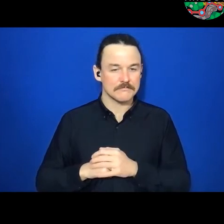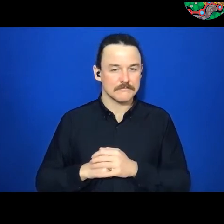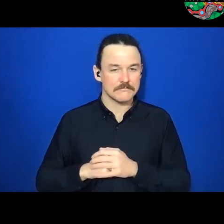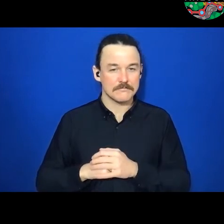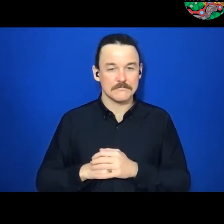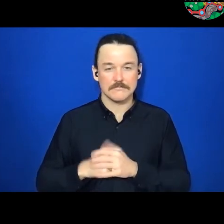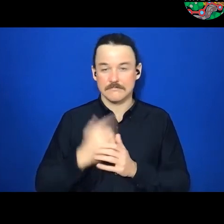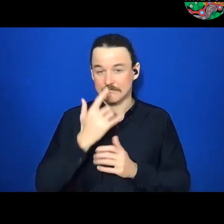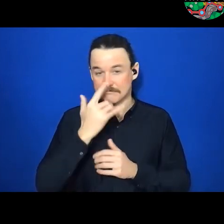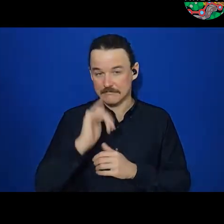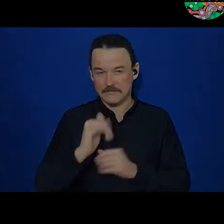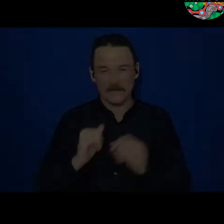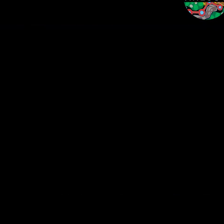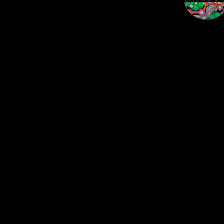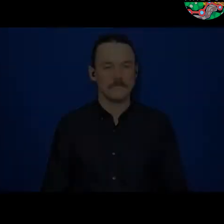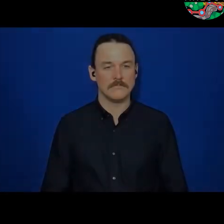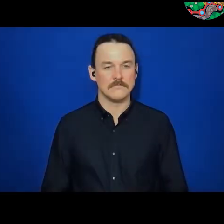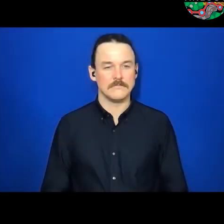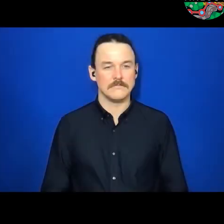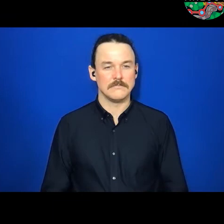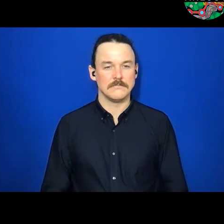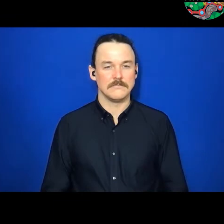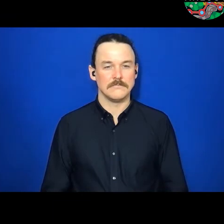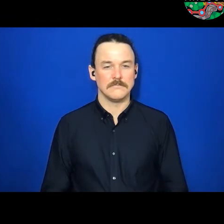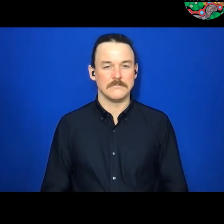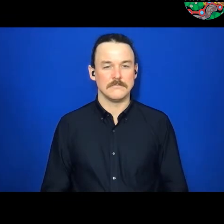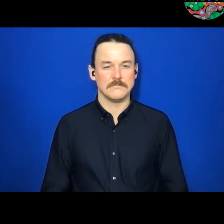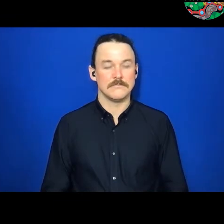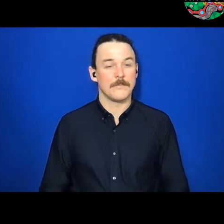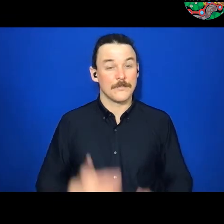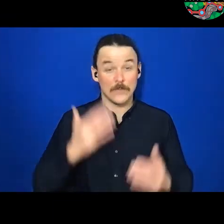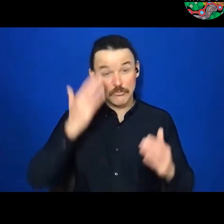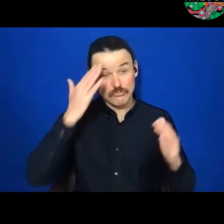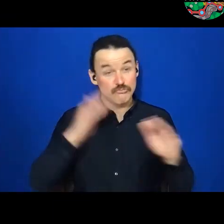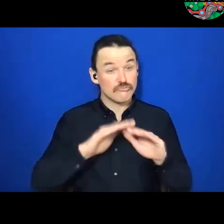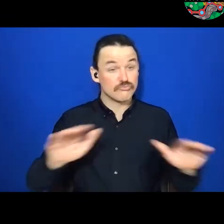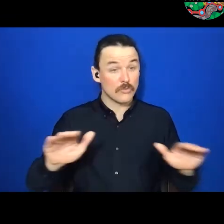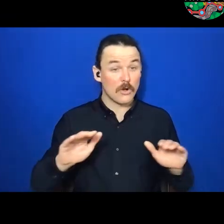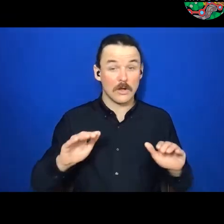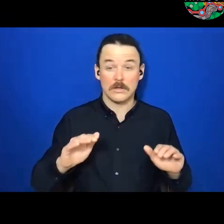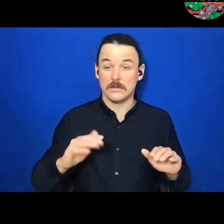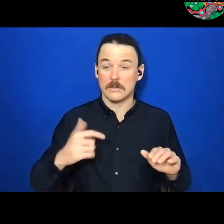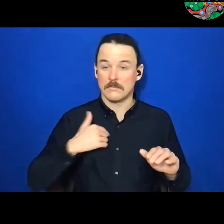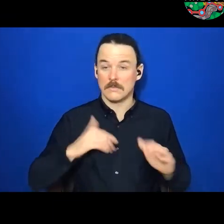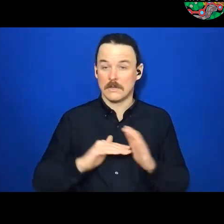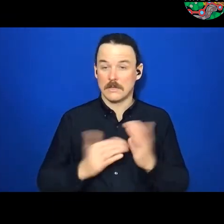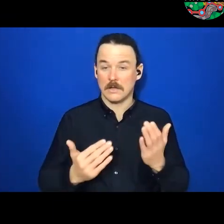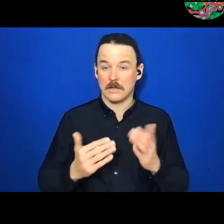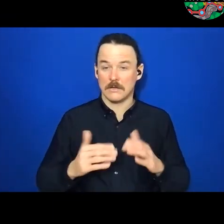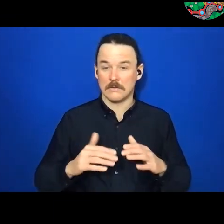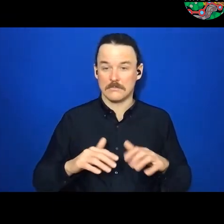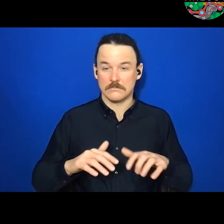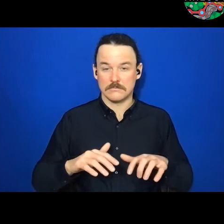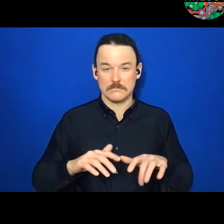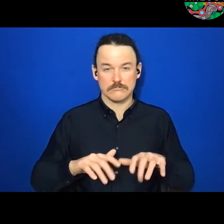sorry, just give me 2 seconds. Just a reminder, while I'm just beavering away at this end to try and sort